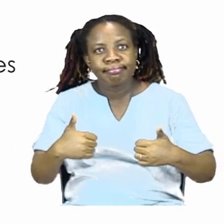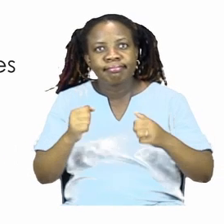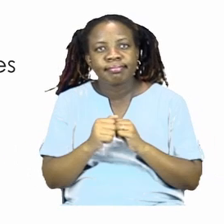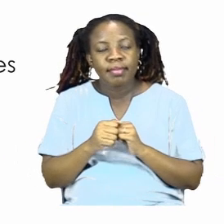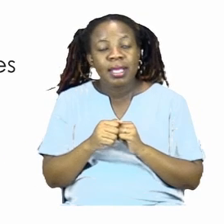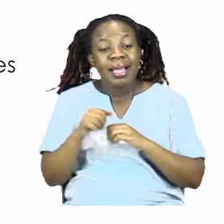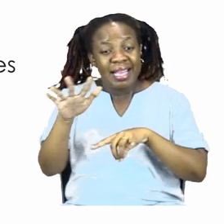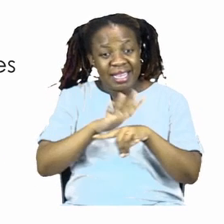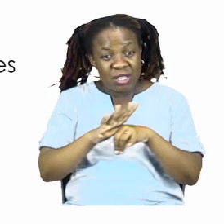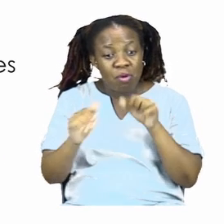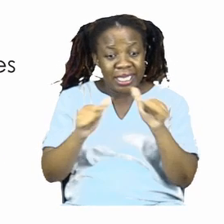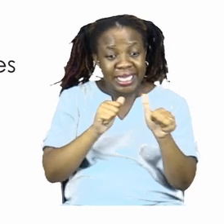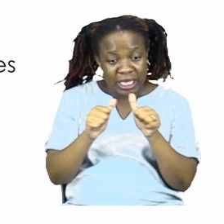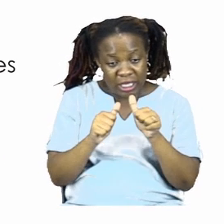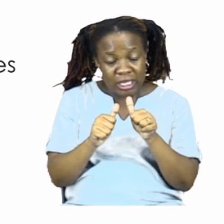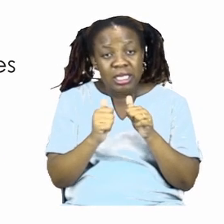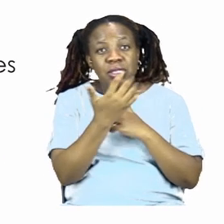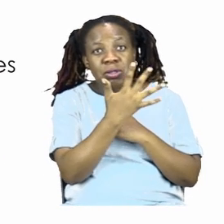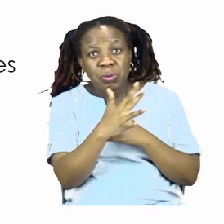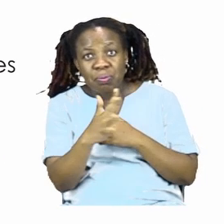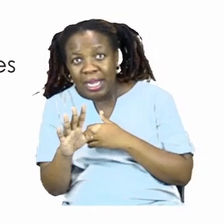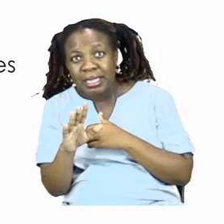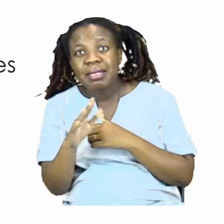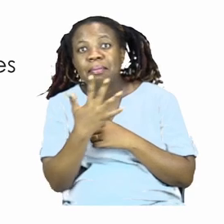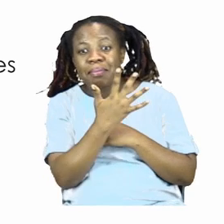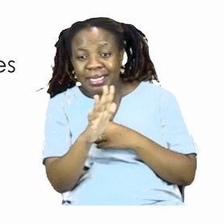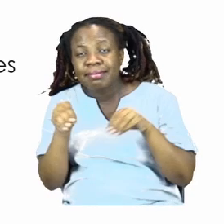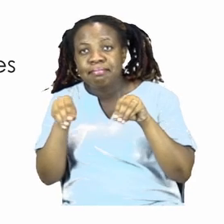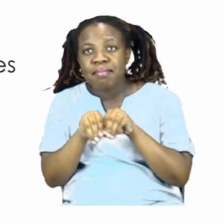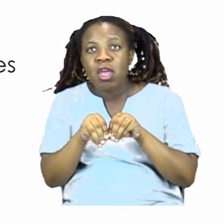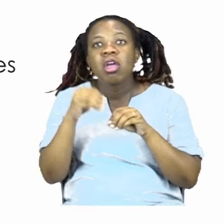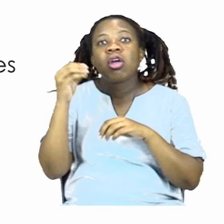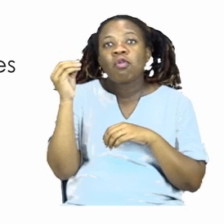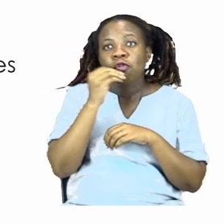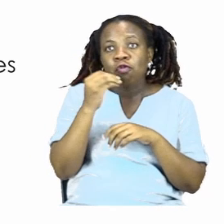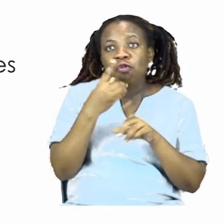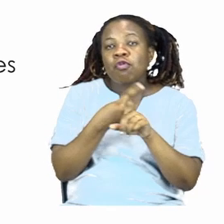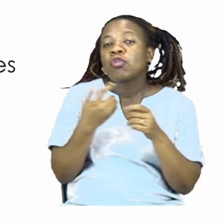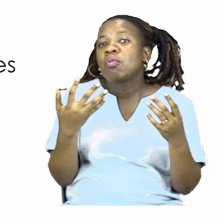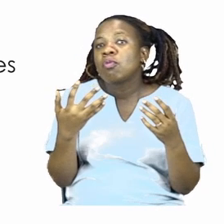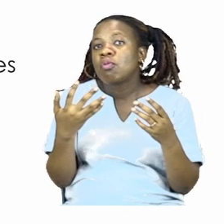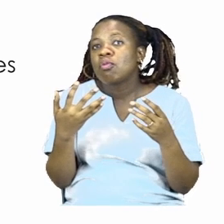the plants that produce food when the sun's energy, or using the sun's energy,